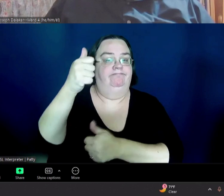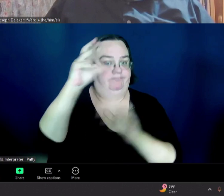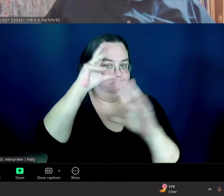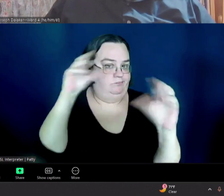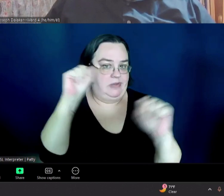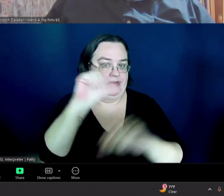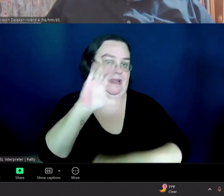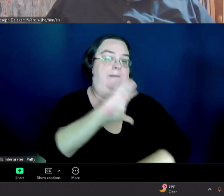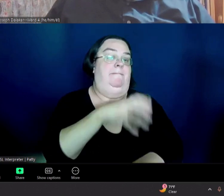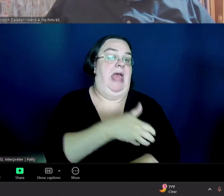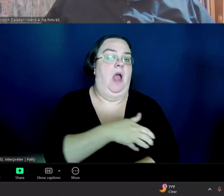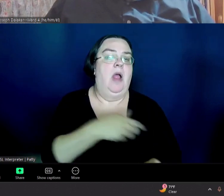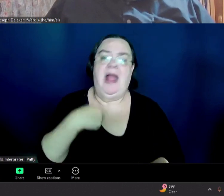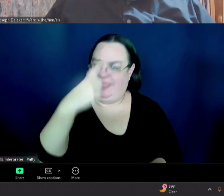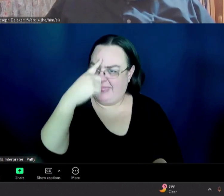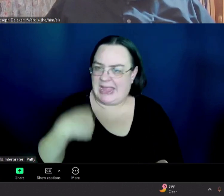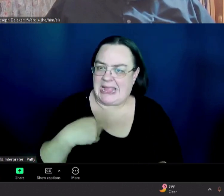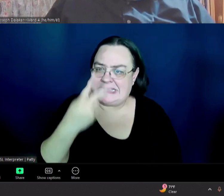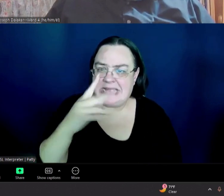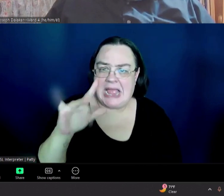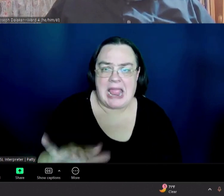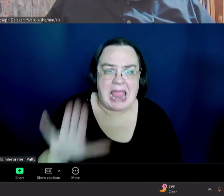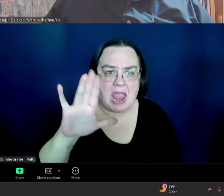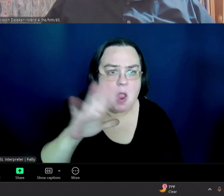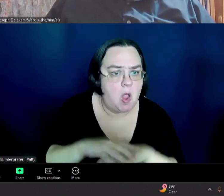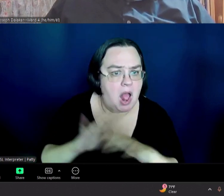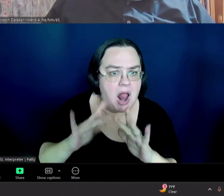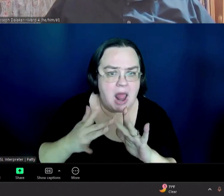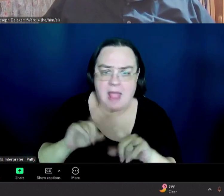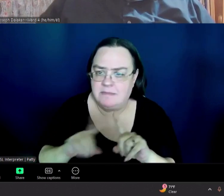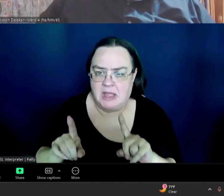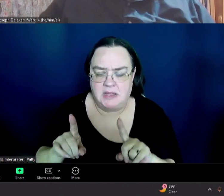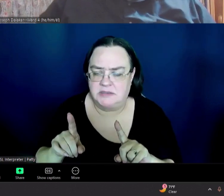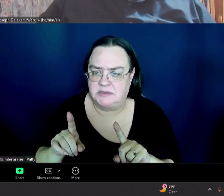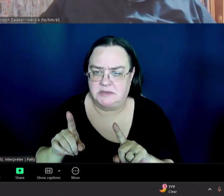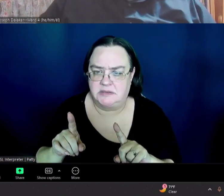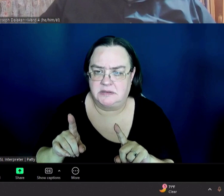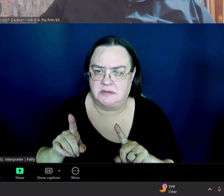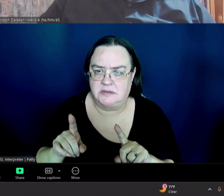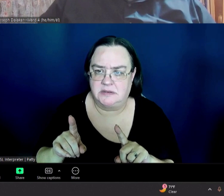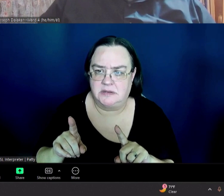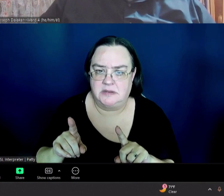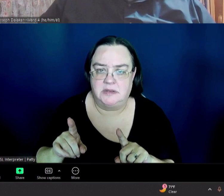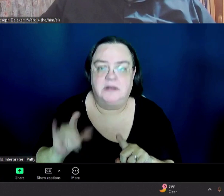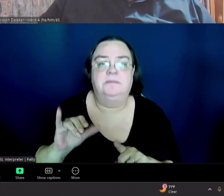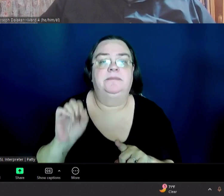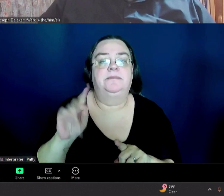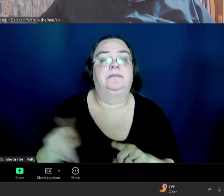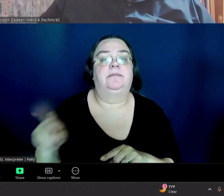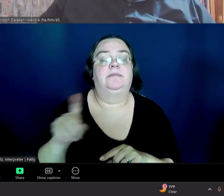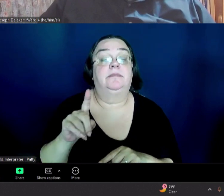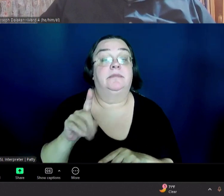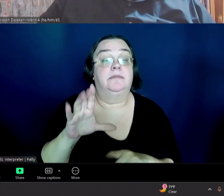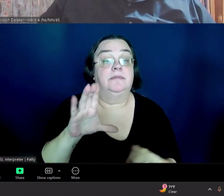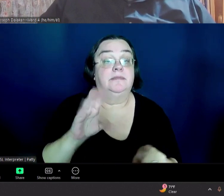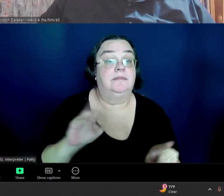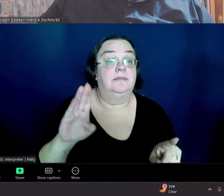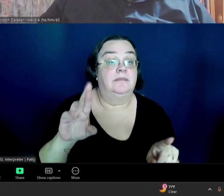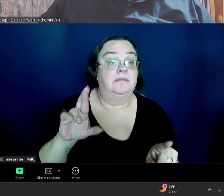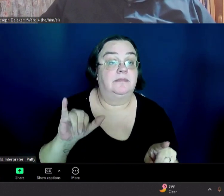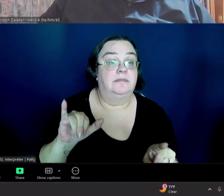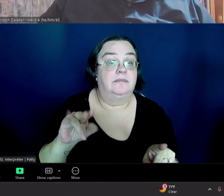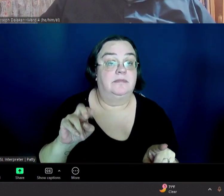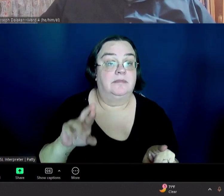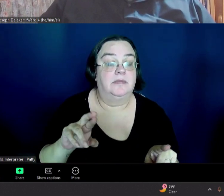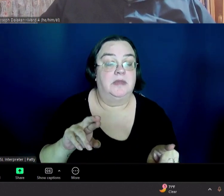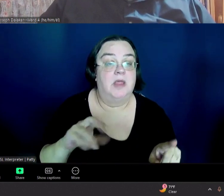I think I see a hand raised online, but I can't. It went, okay. Councilmember Briner? I think I'm. Oh, so I'm